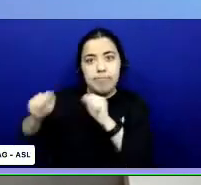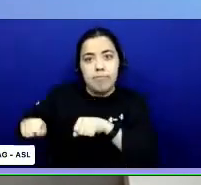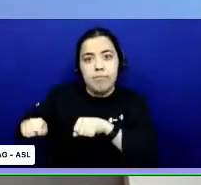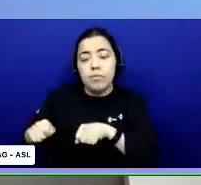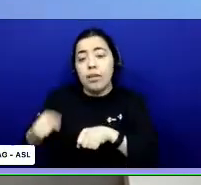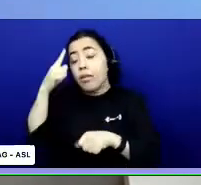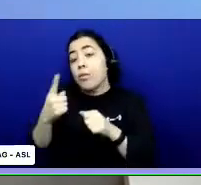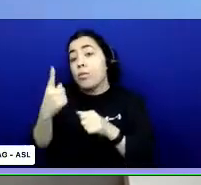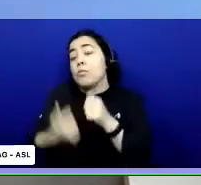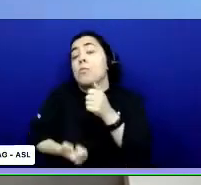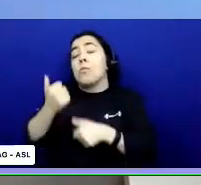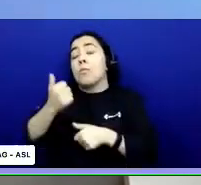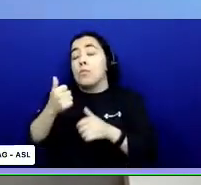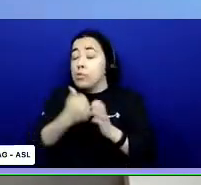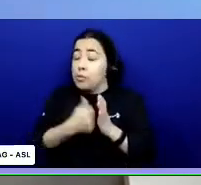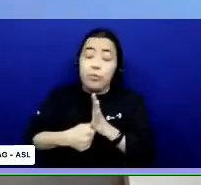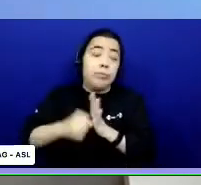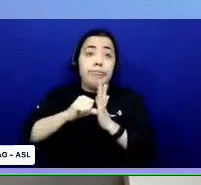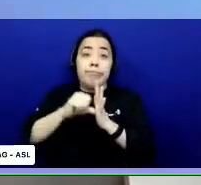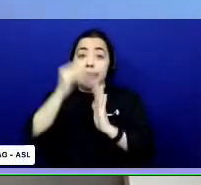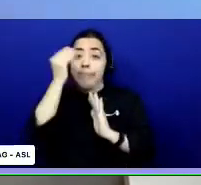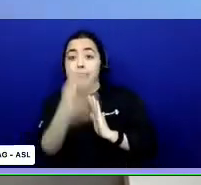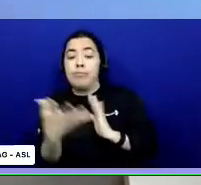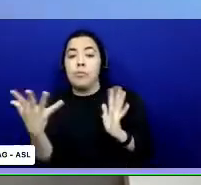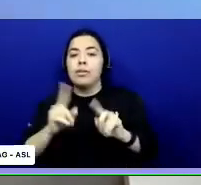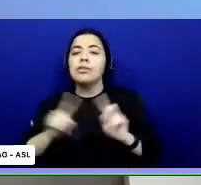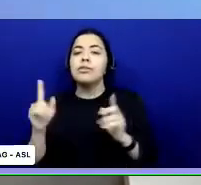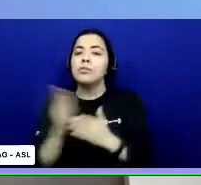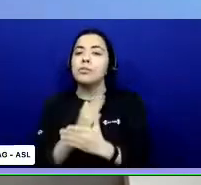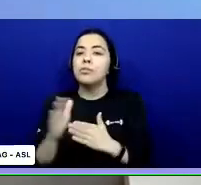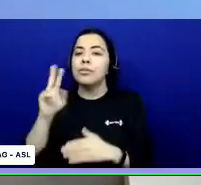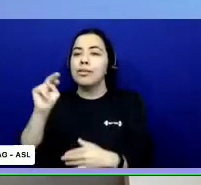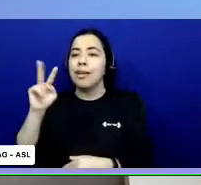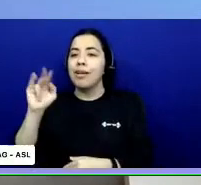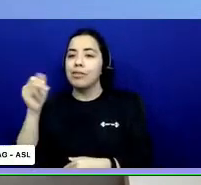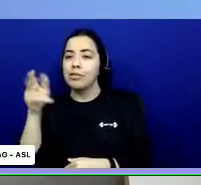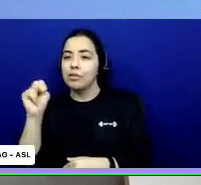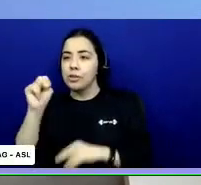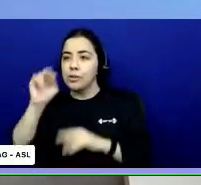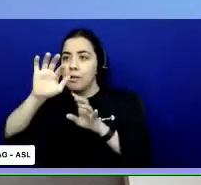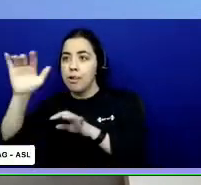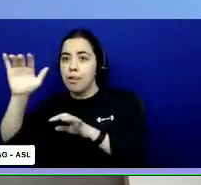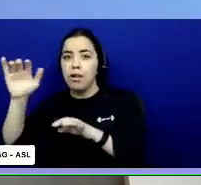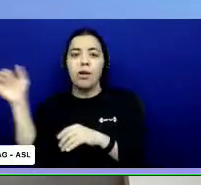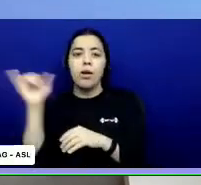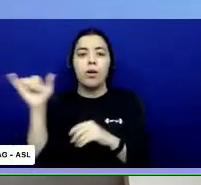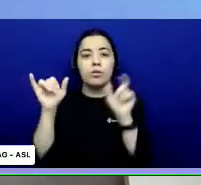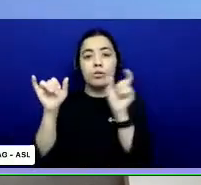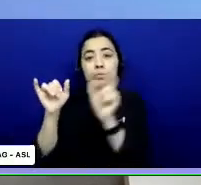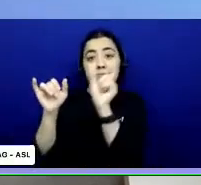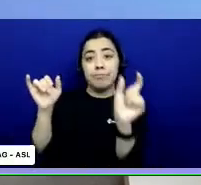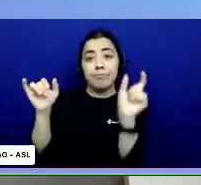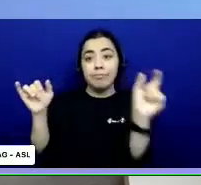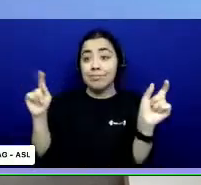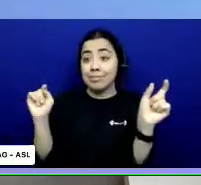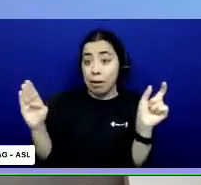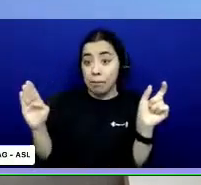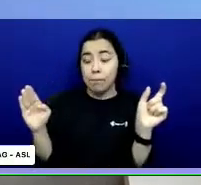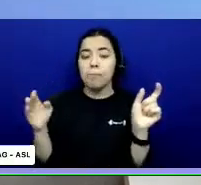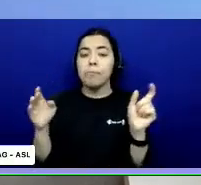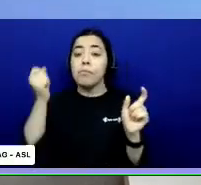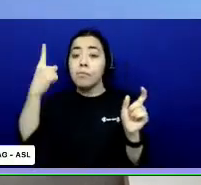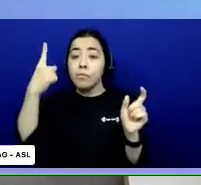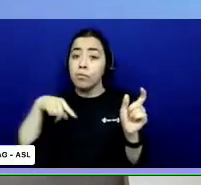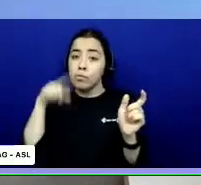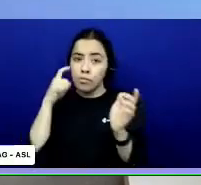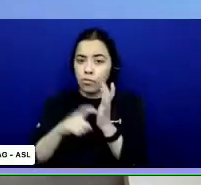more impressive and noteworthy things is the difference between the navigation menus and the tabs. Not only can we identify where